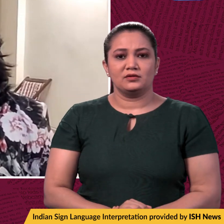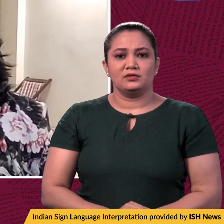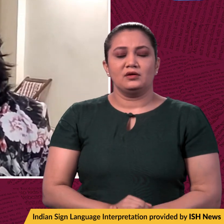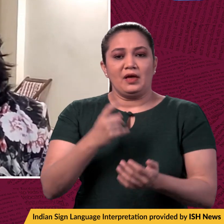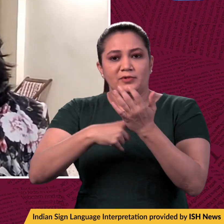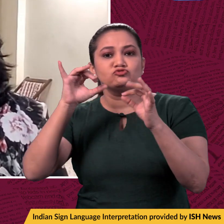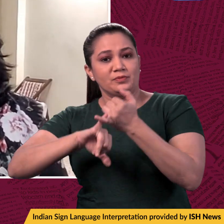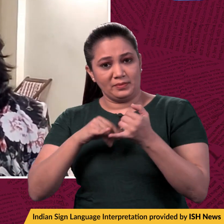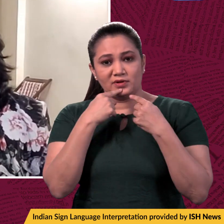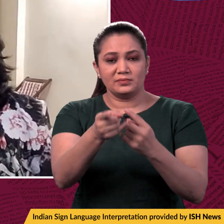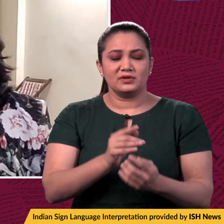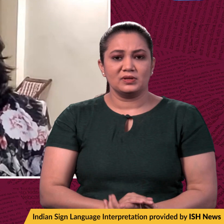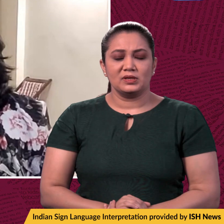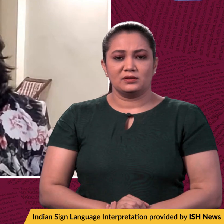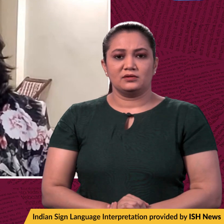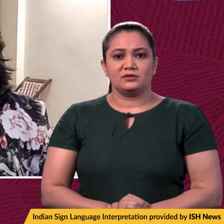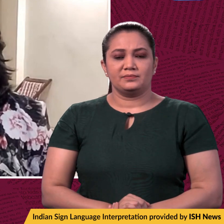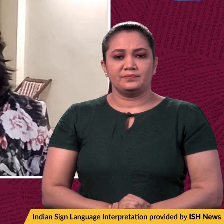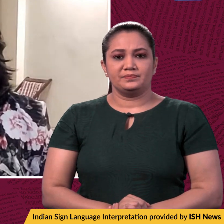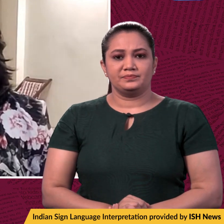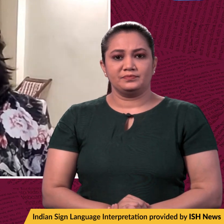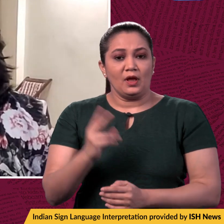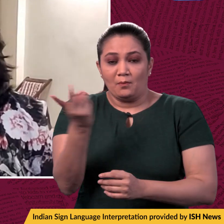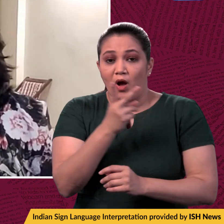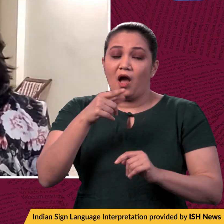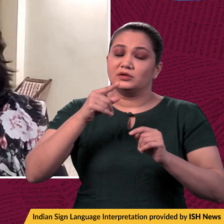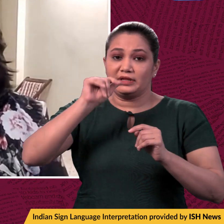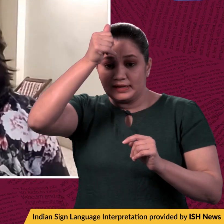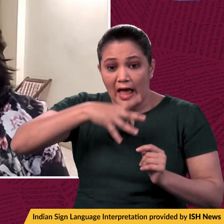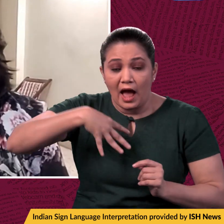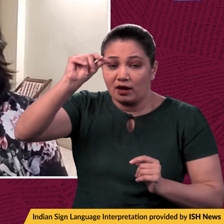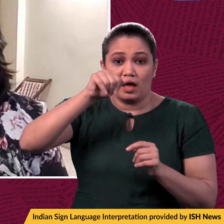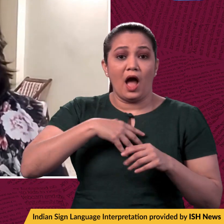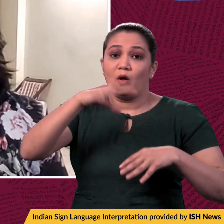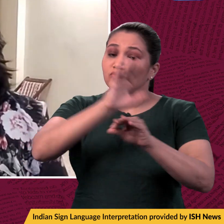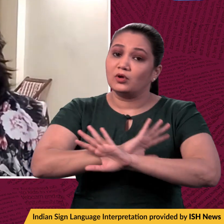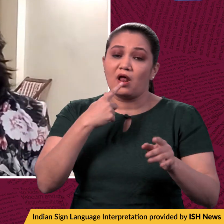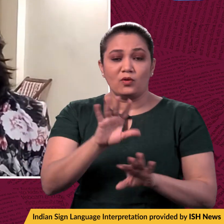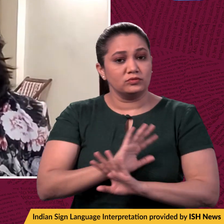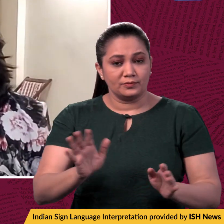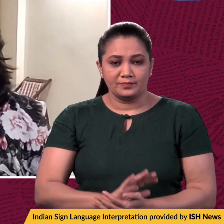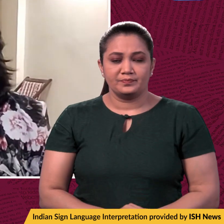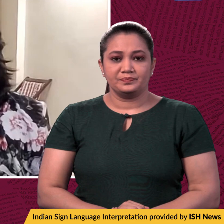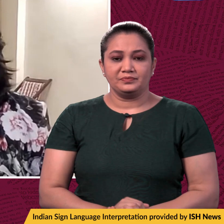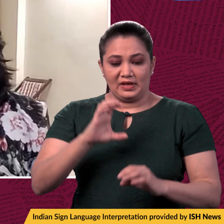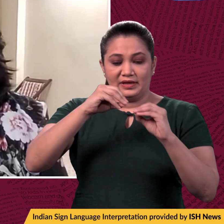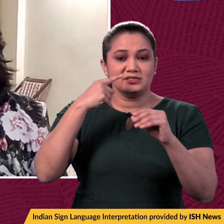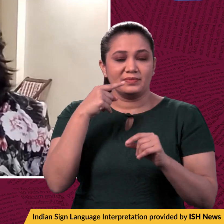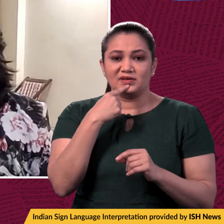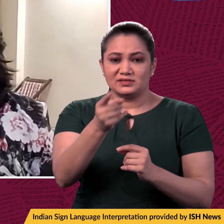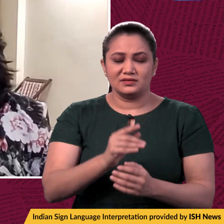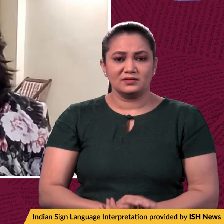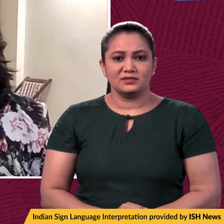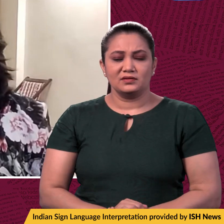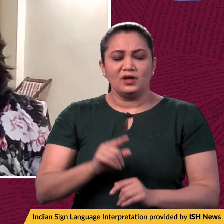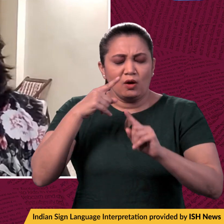of the exchange, Anand Subramaniam, to prevent them from leaving the country. Now, the CBI search, according